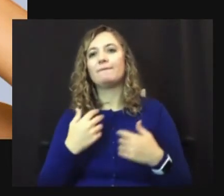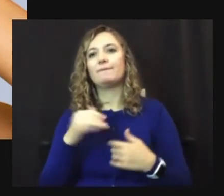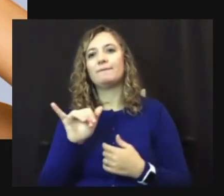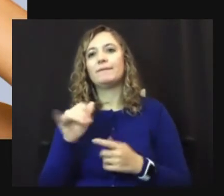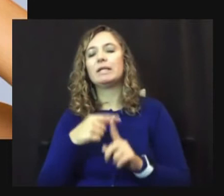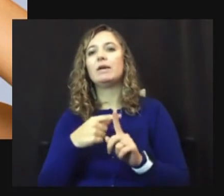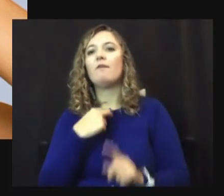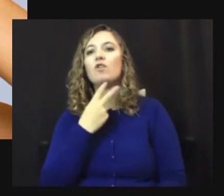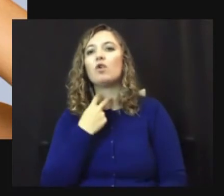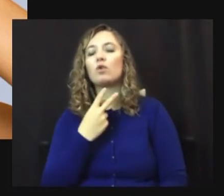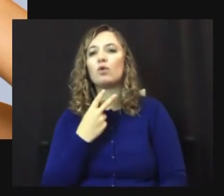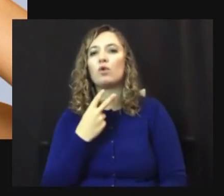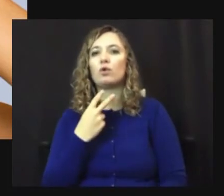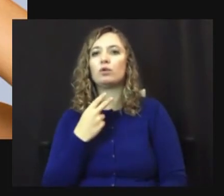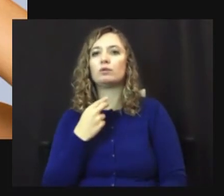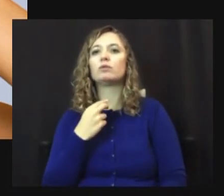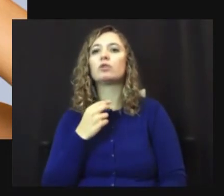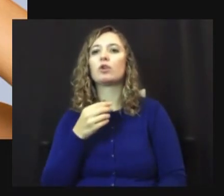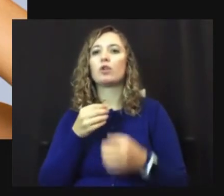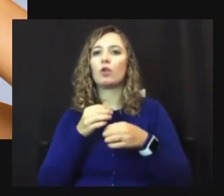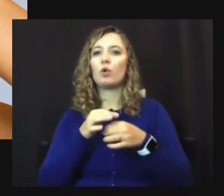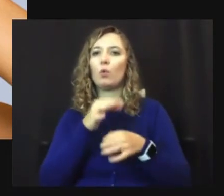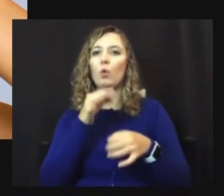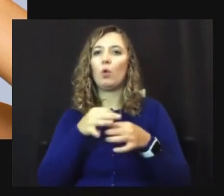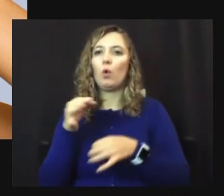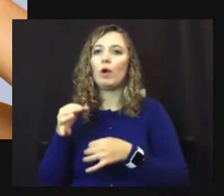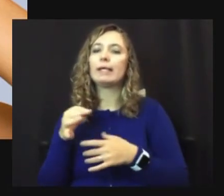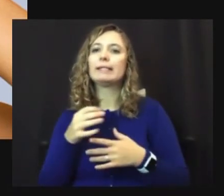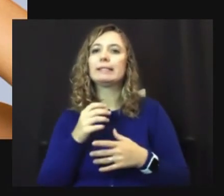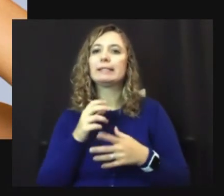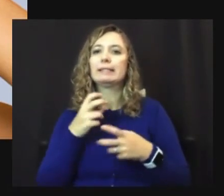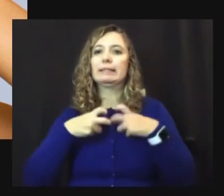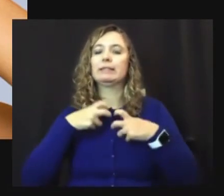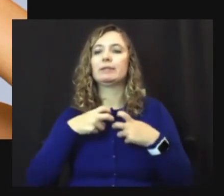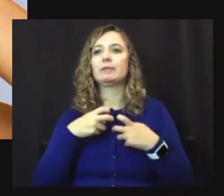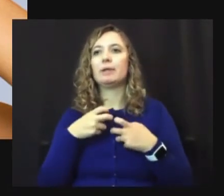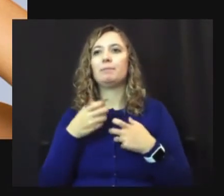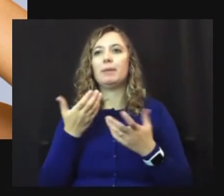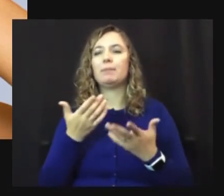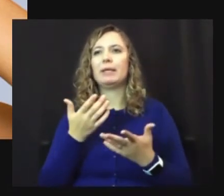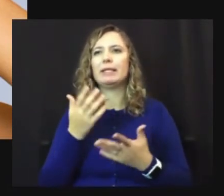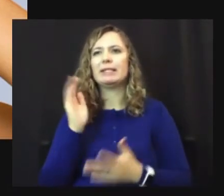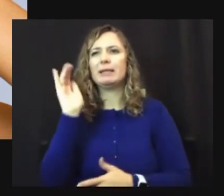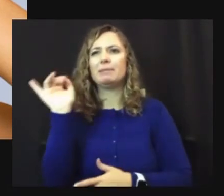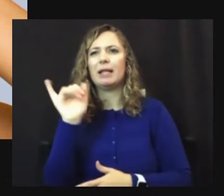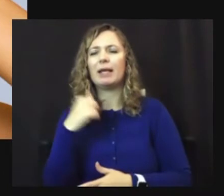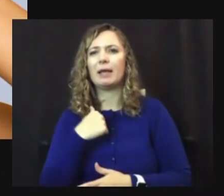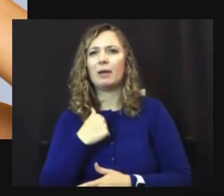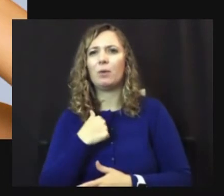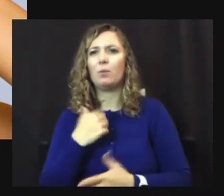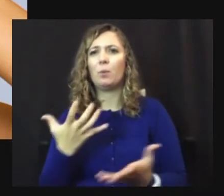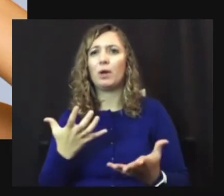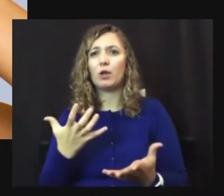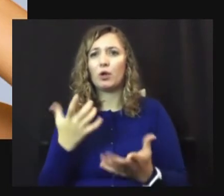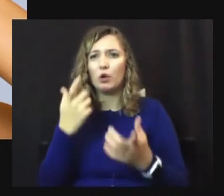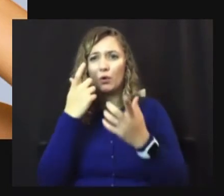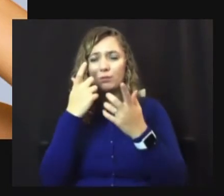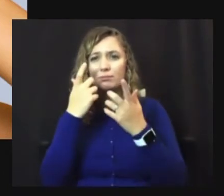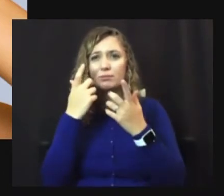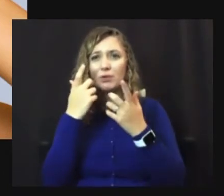sound like I'm about to cry, it's not that. I'm just having spasms in my throat. But